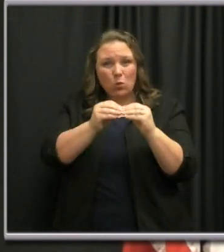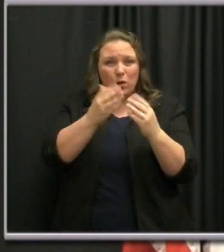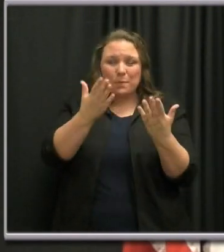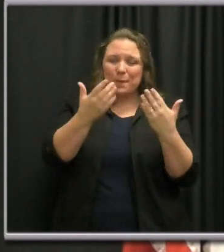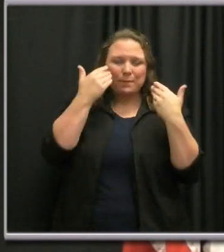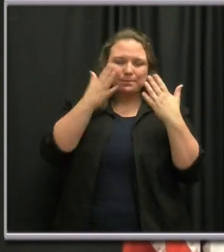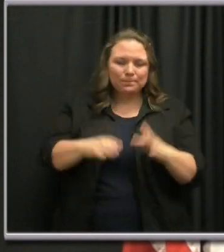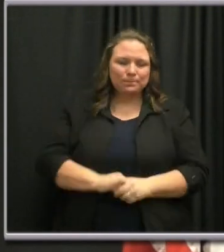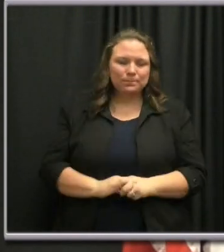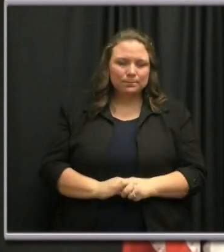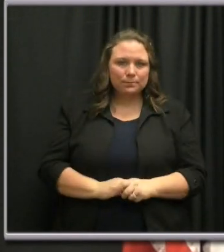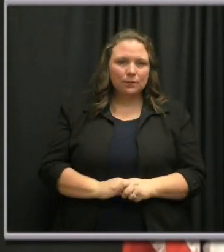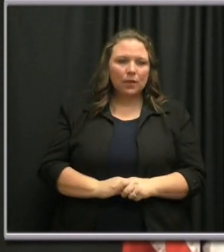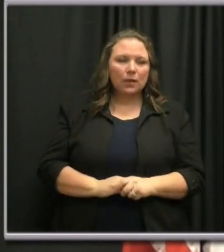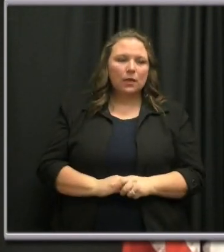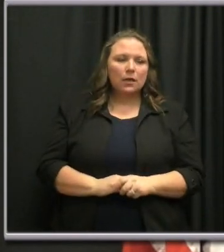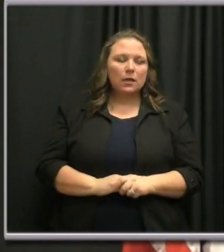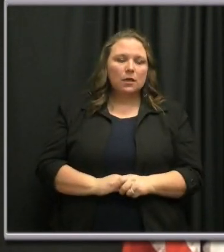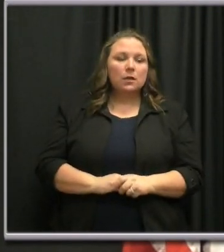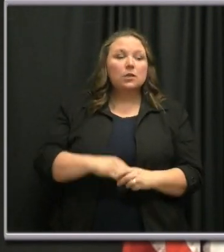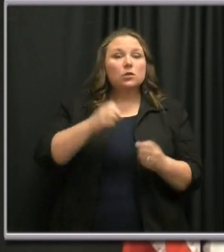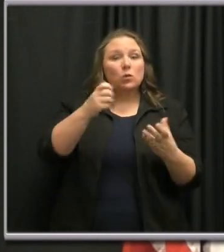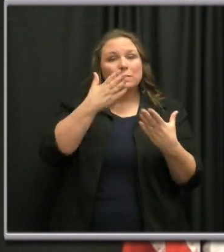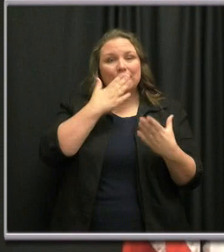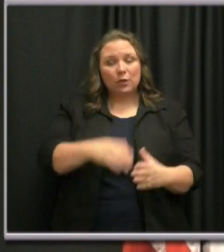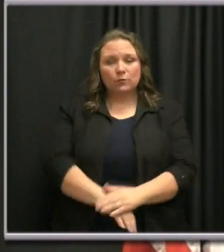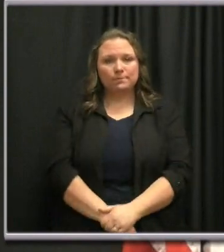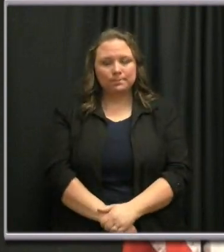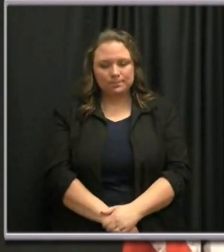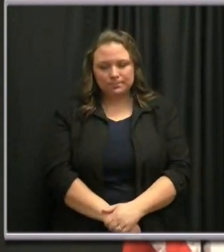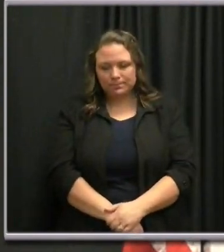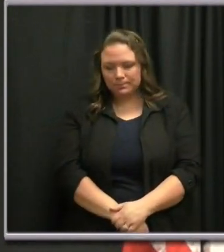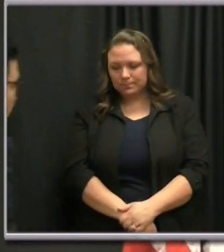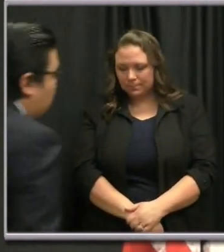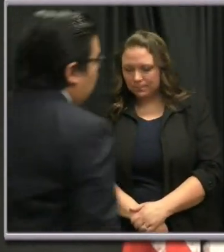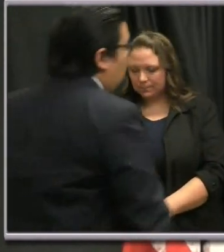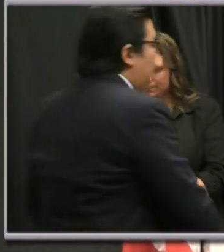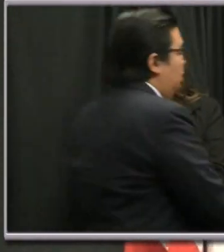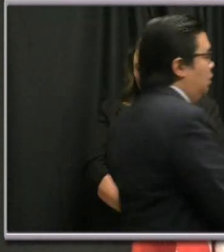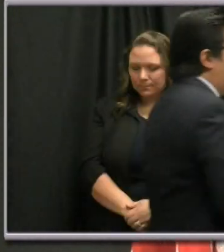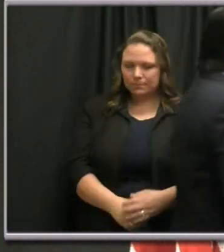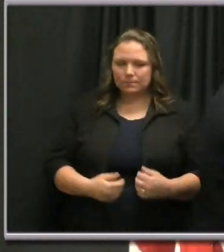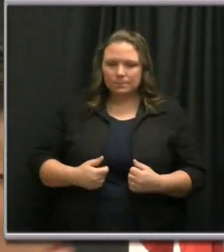loose. I don't know. I can't speak on behalf of the whole group yet. So thank you.